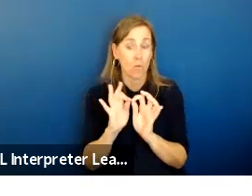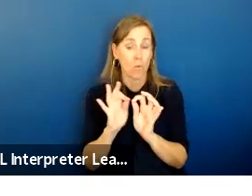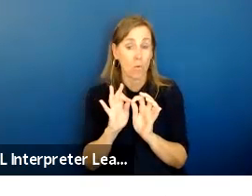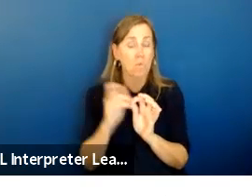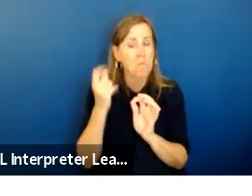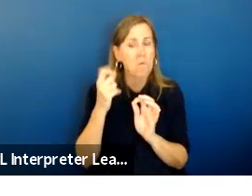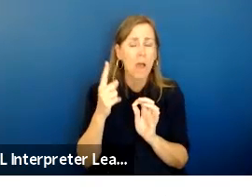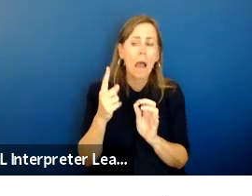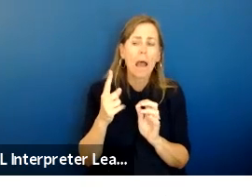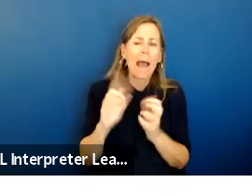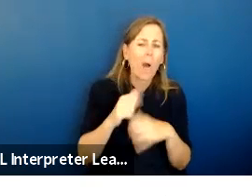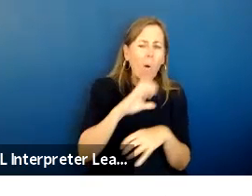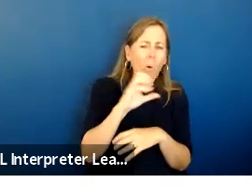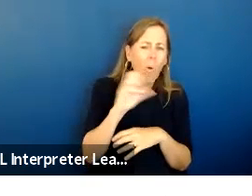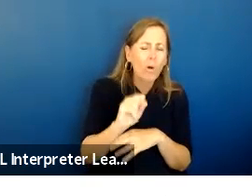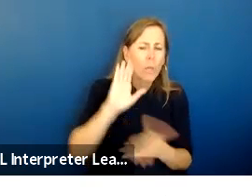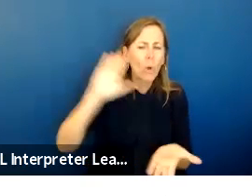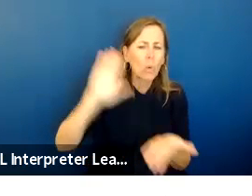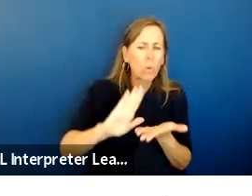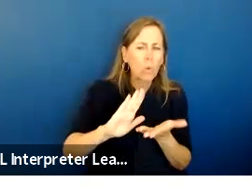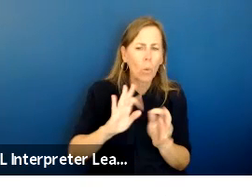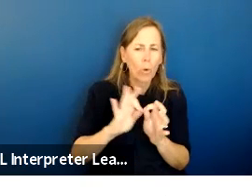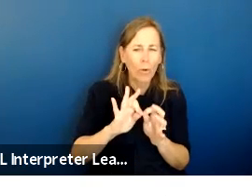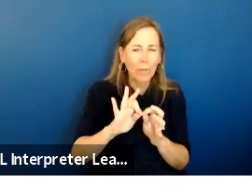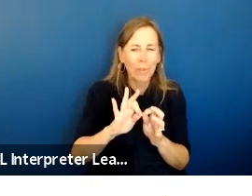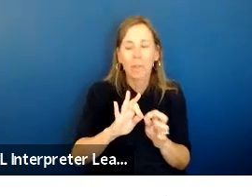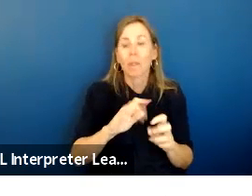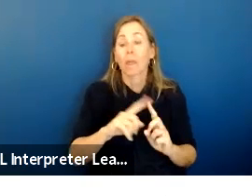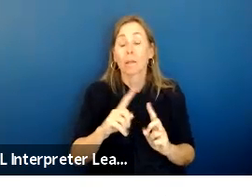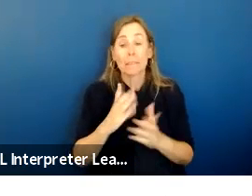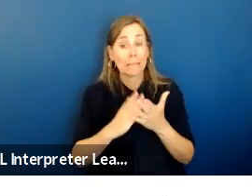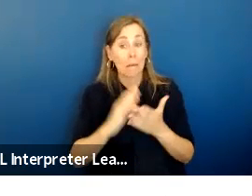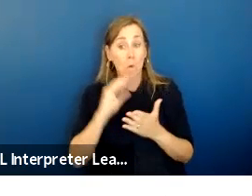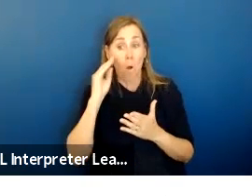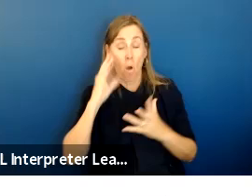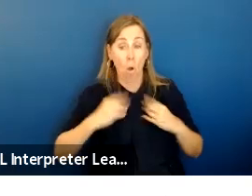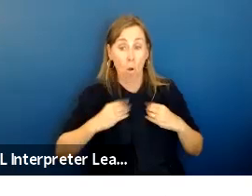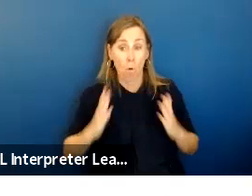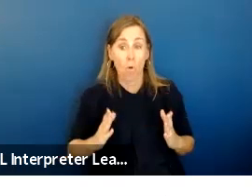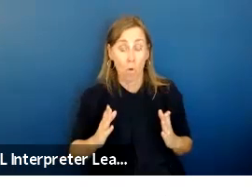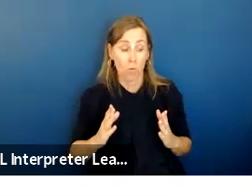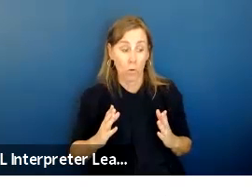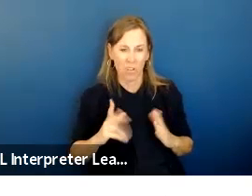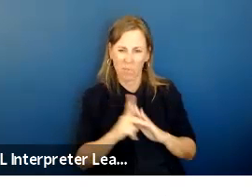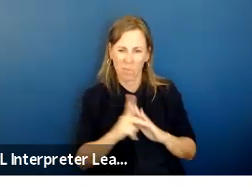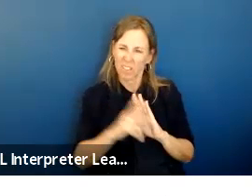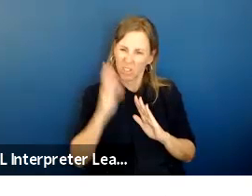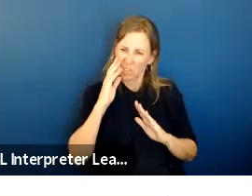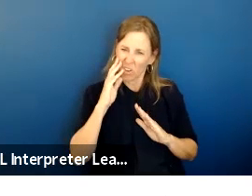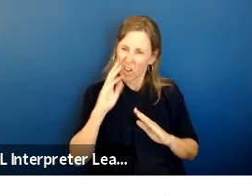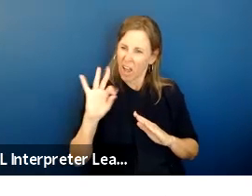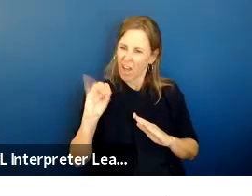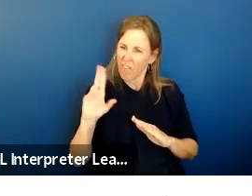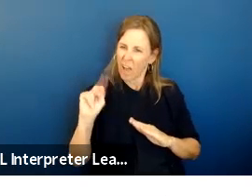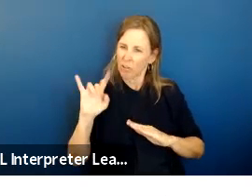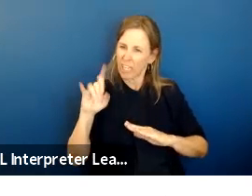cost. Under some homeowners policies, foundation coverage may be excluded. Under the NFIP